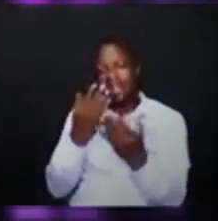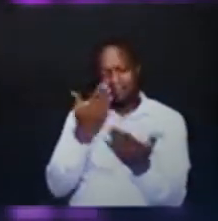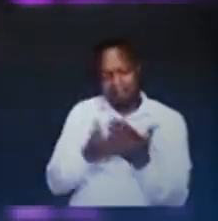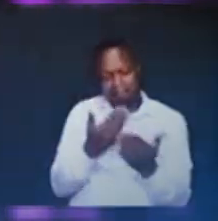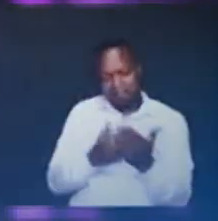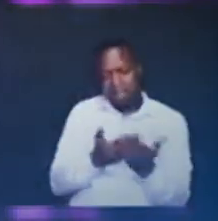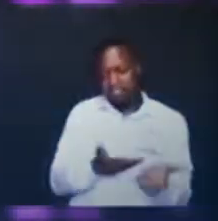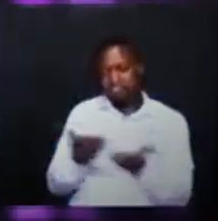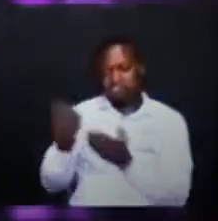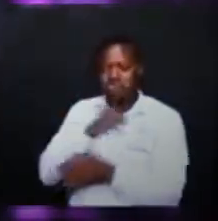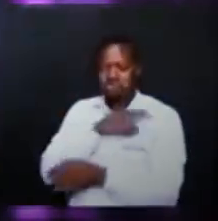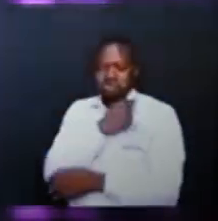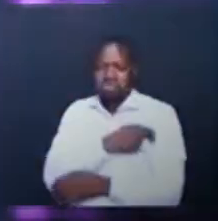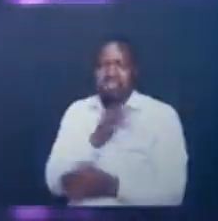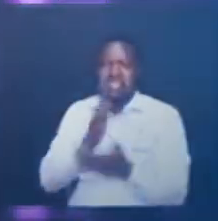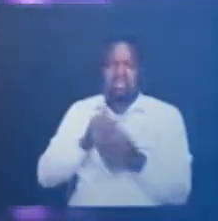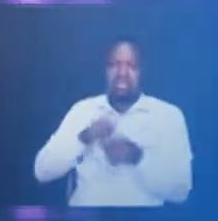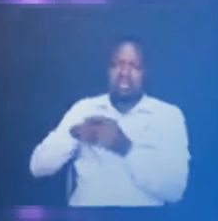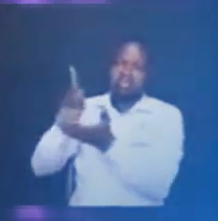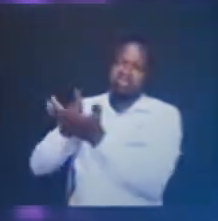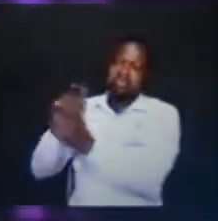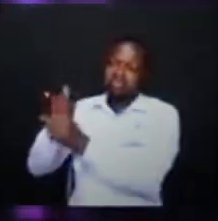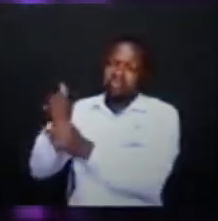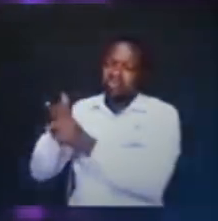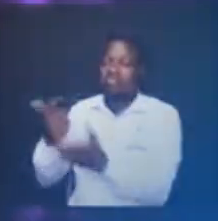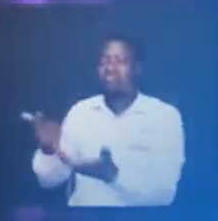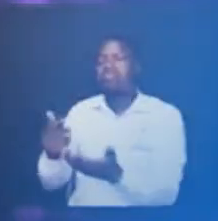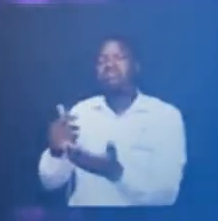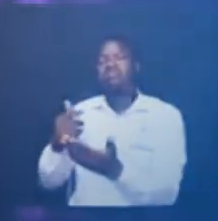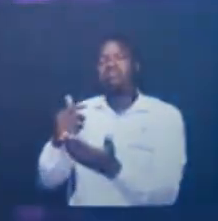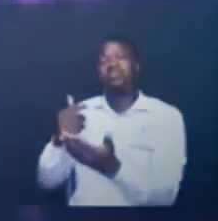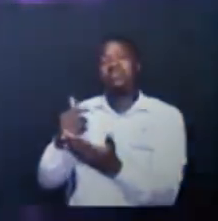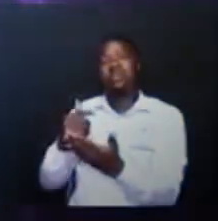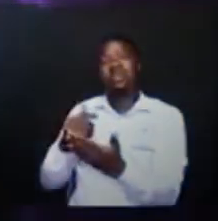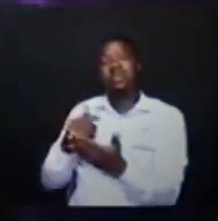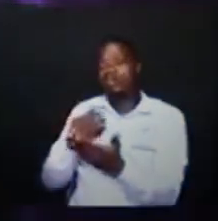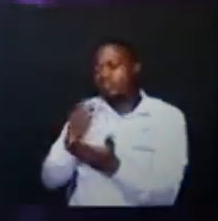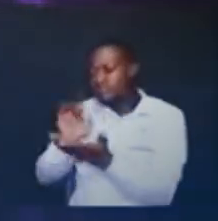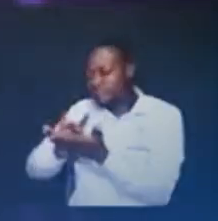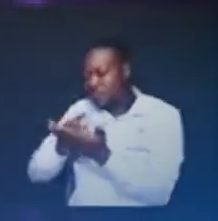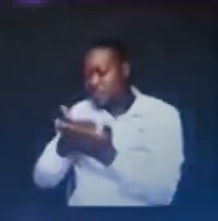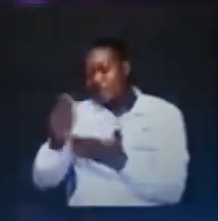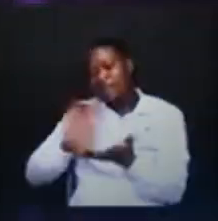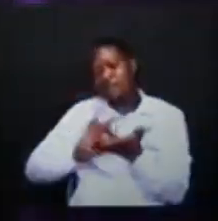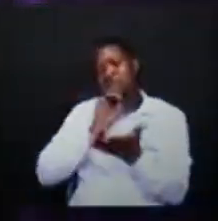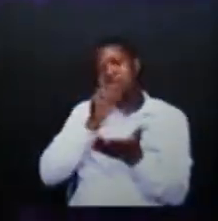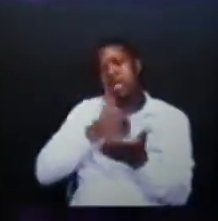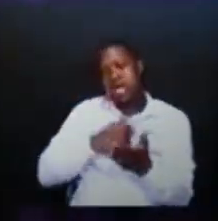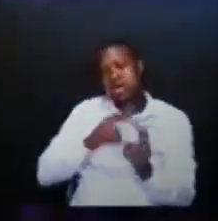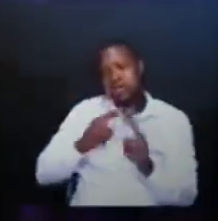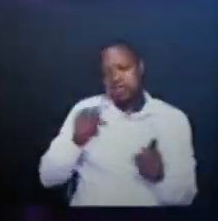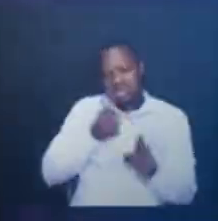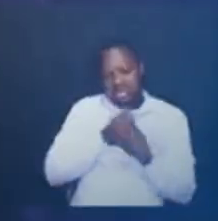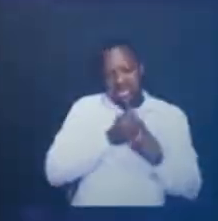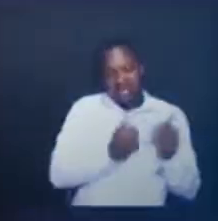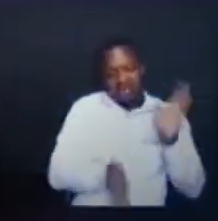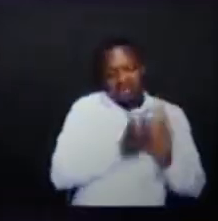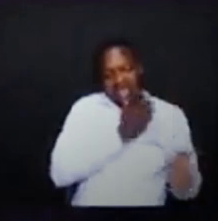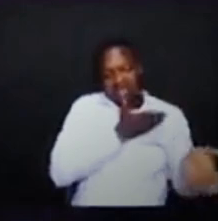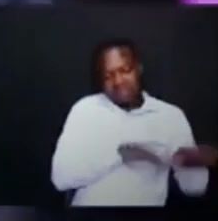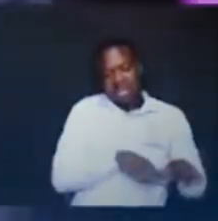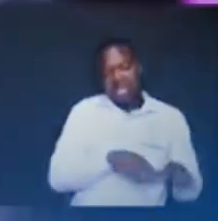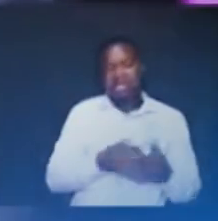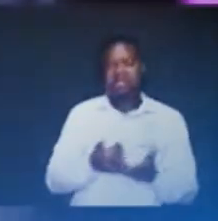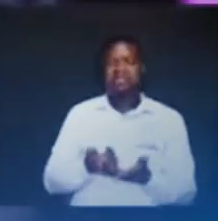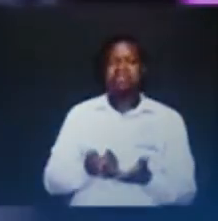to hospital. And sometimes the doctor's prescription, they don't have the money to buy the drugs, so they die before their time.